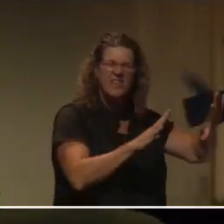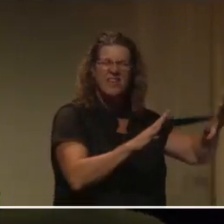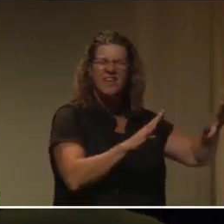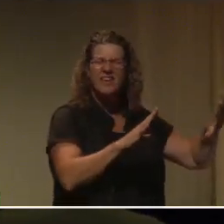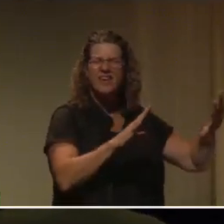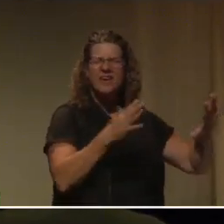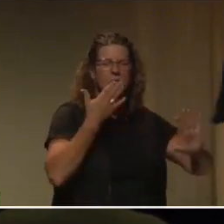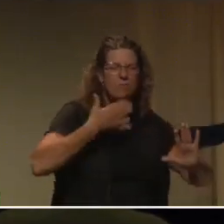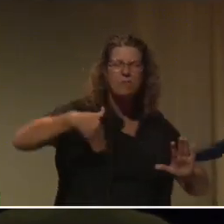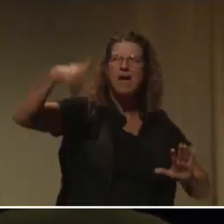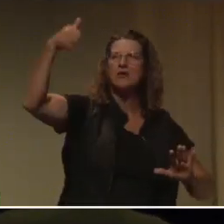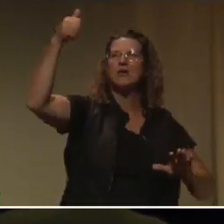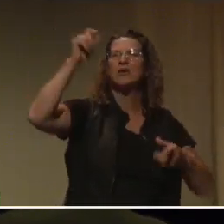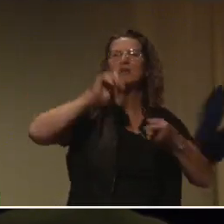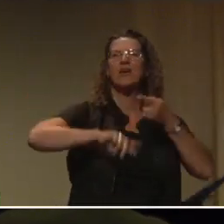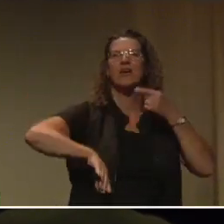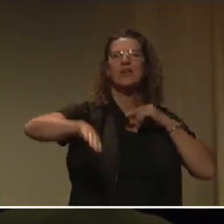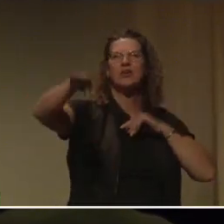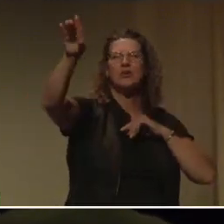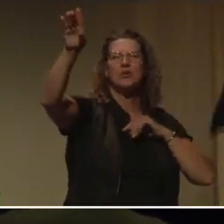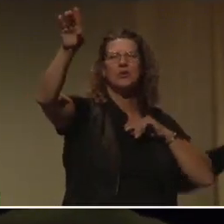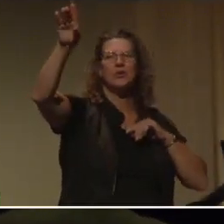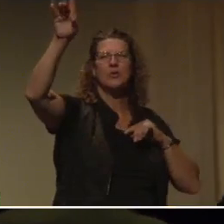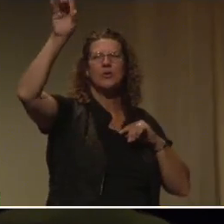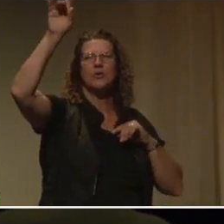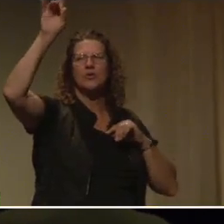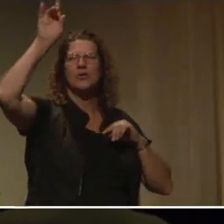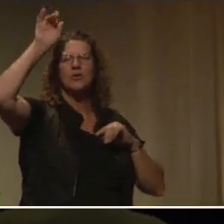nothing. Nothing is better than